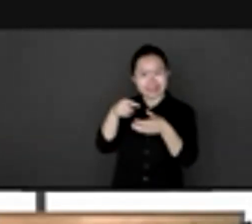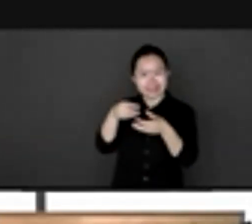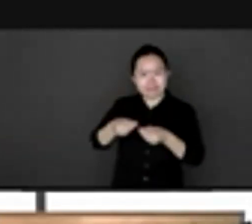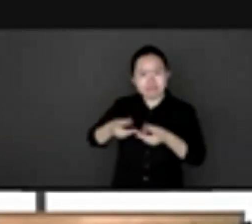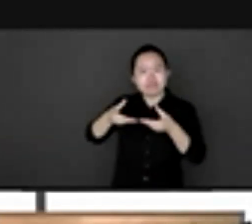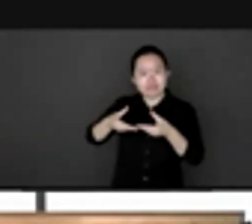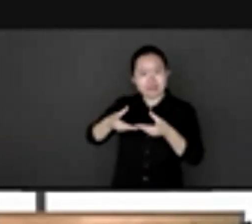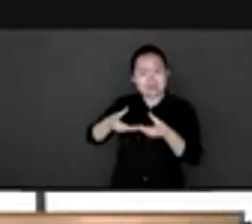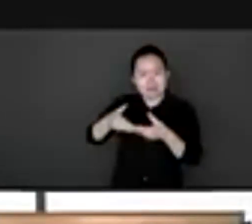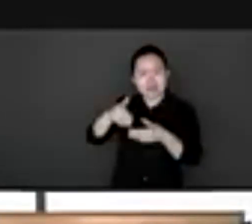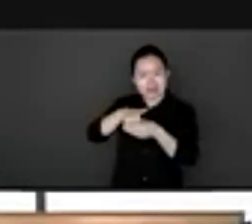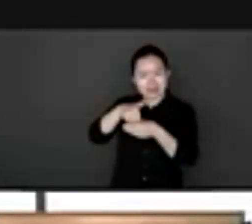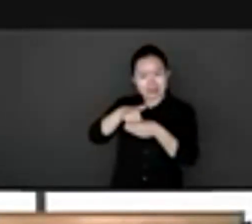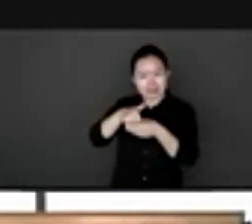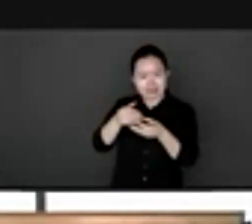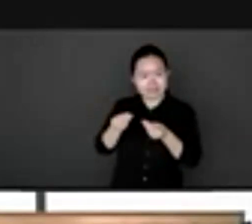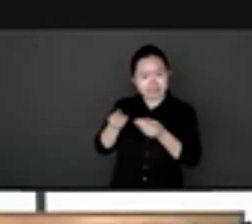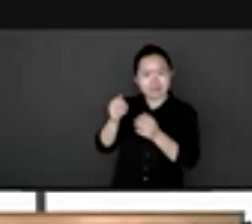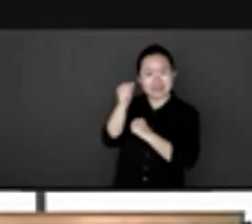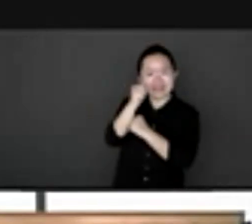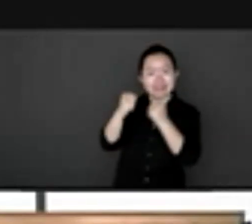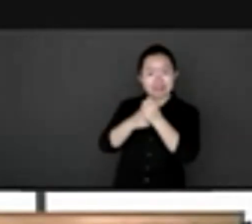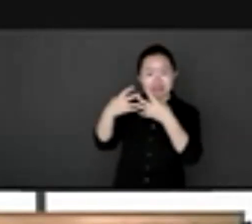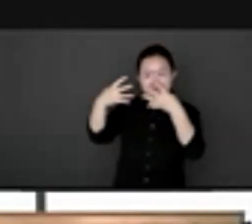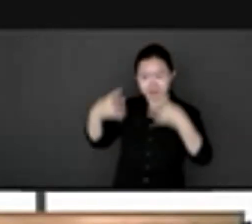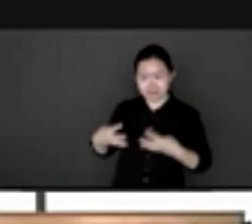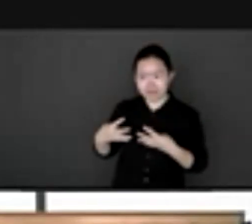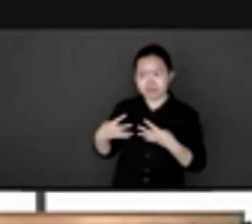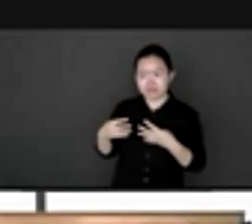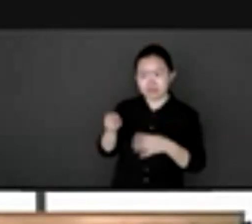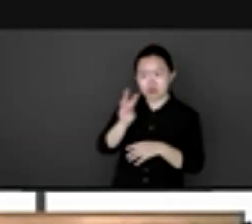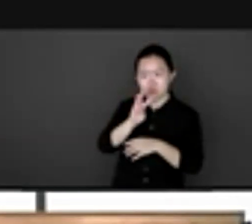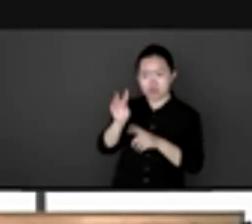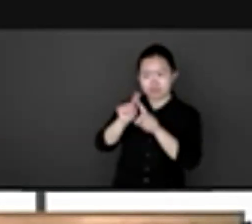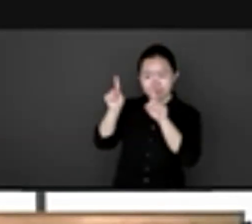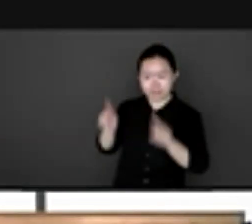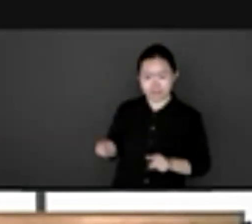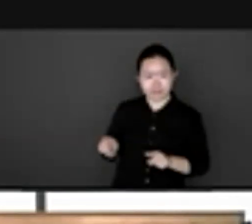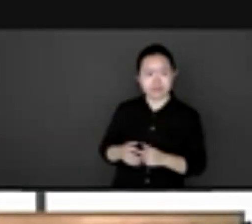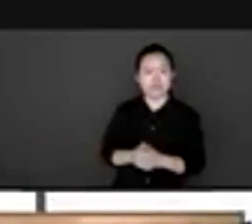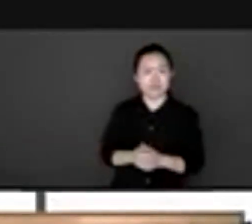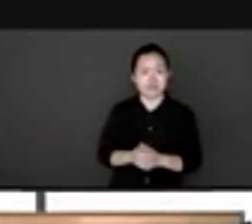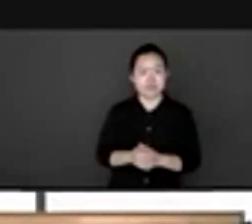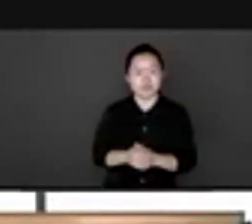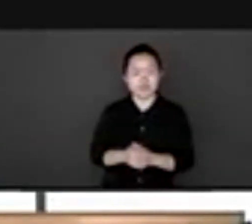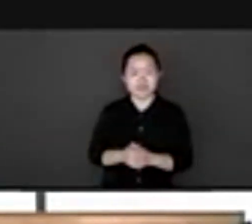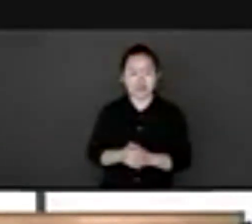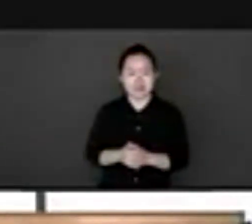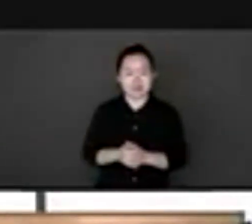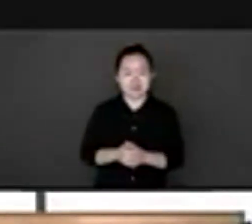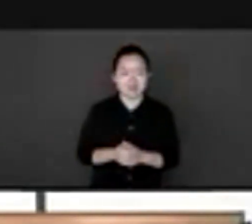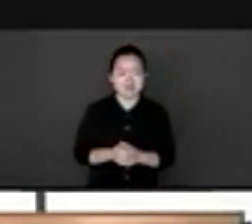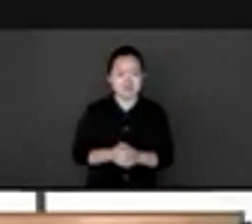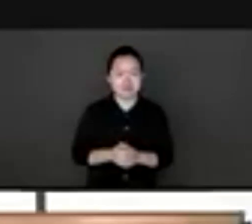creating, for example, websites or documents for students, employees, the general public.